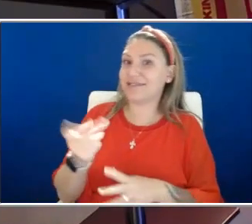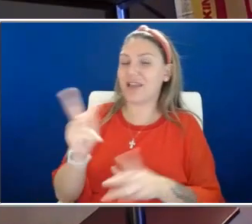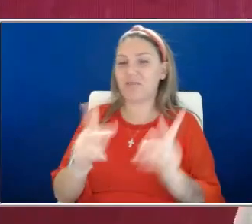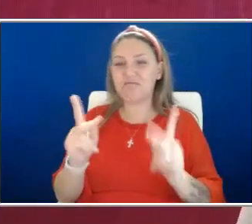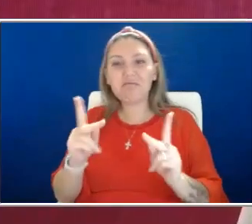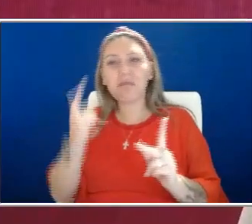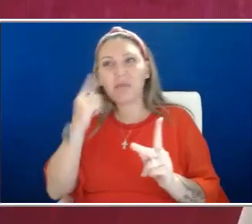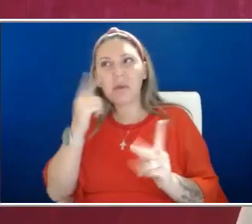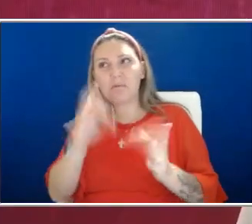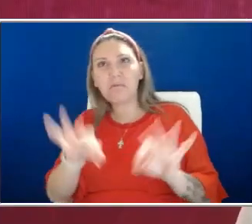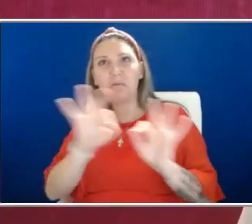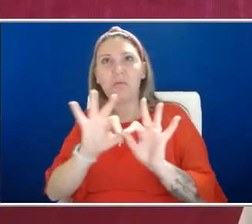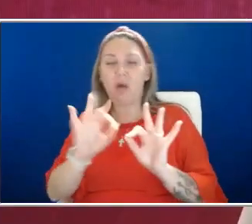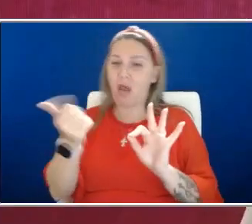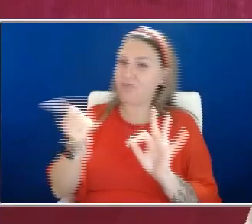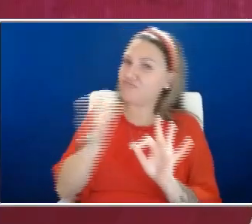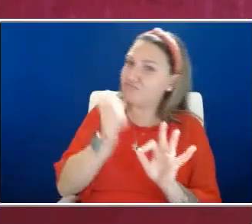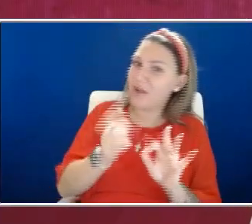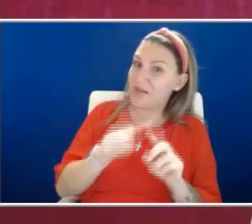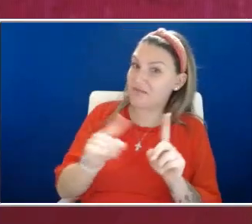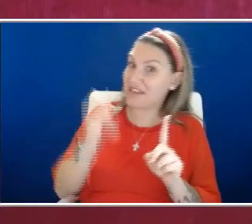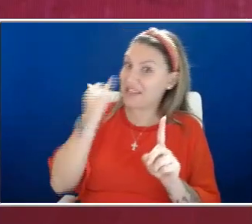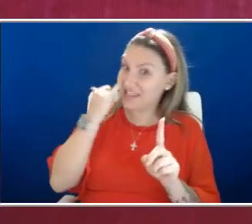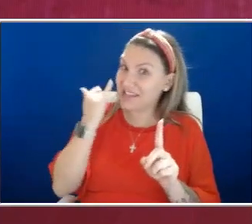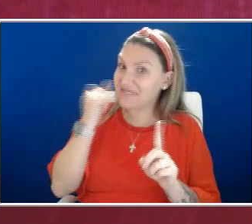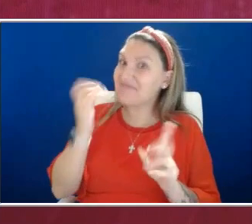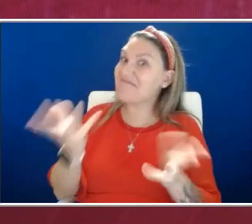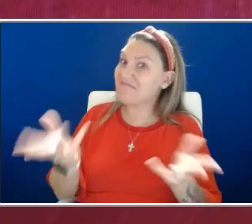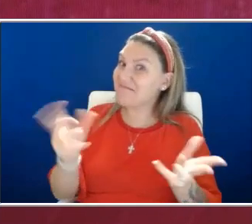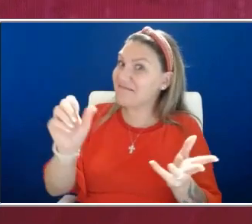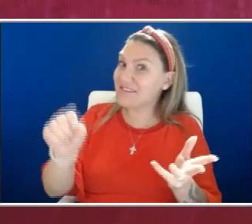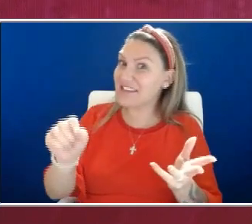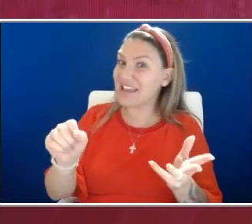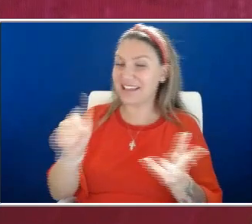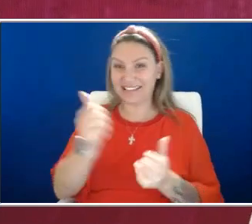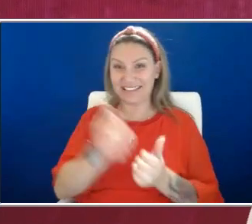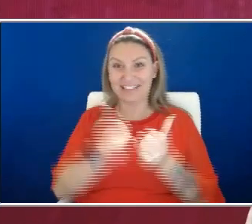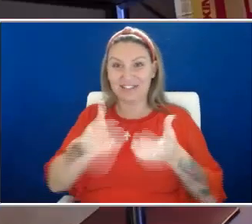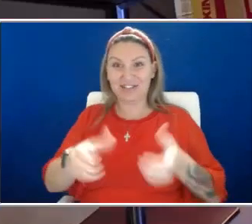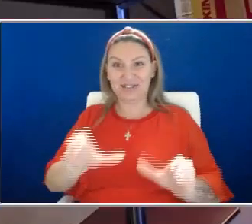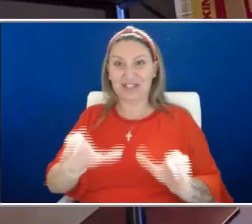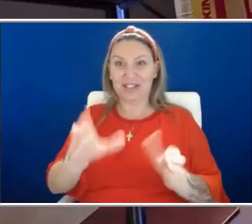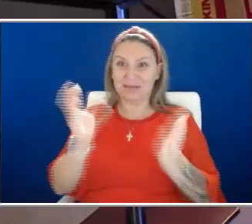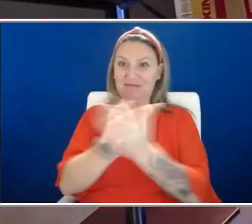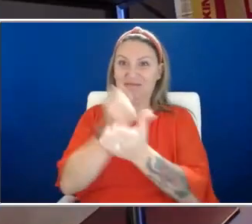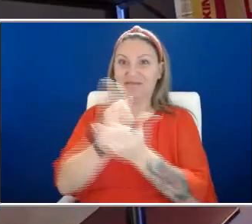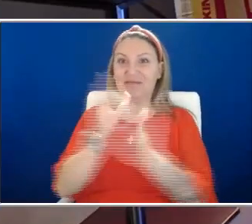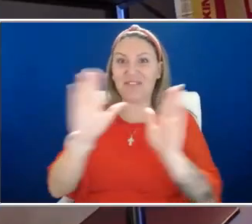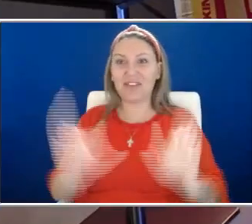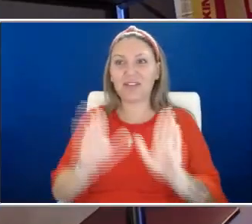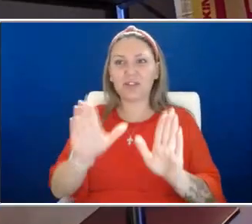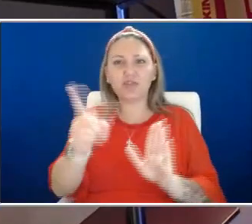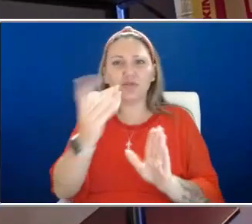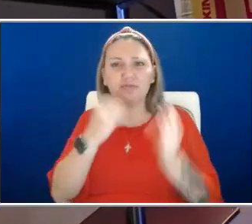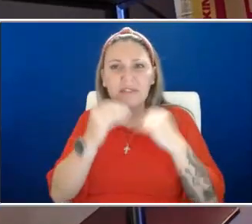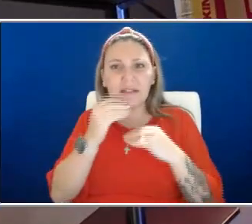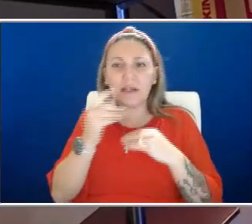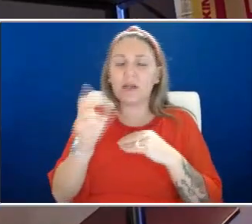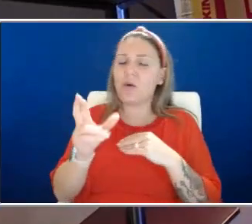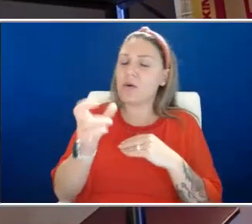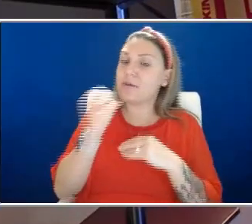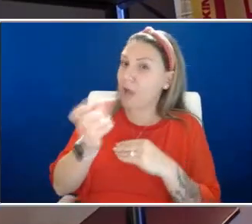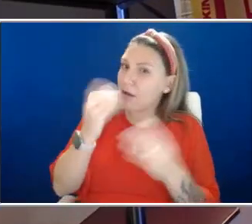don't, but in case it does, you want to make sure that you give yourself every chance to be victorious on Sunday. Do you ever eat anything or don't eat